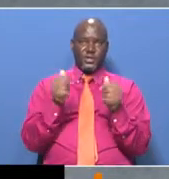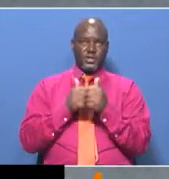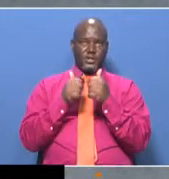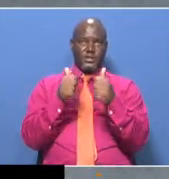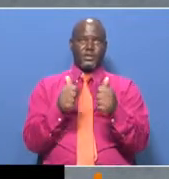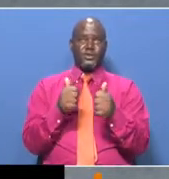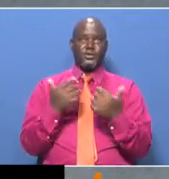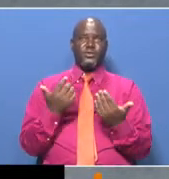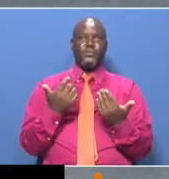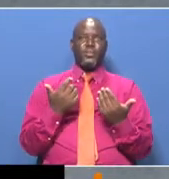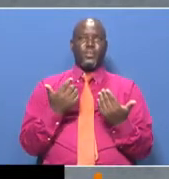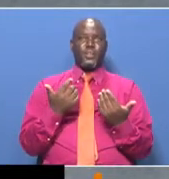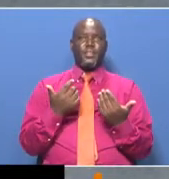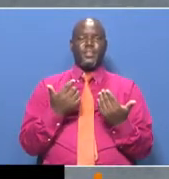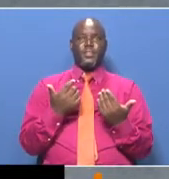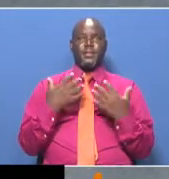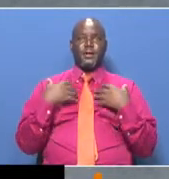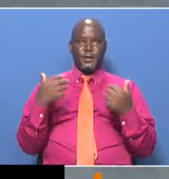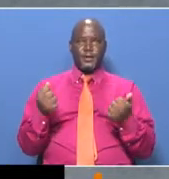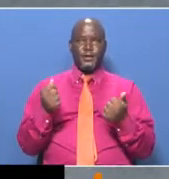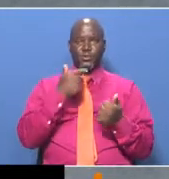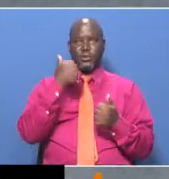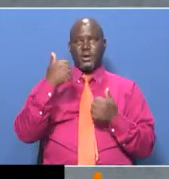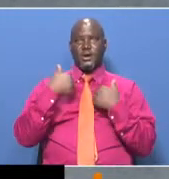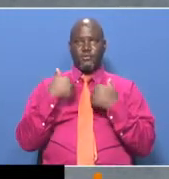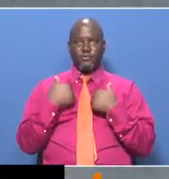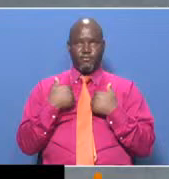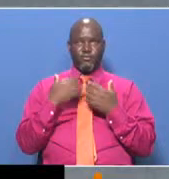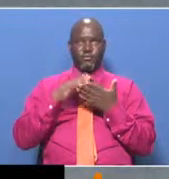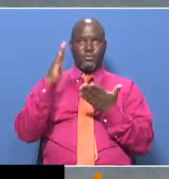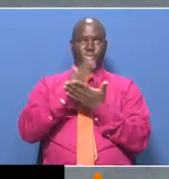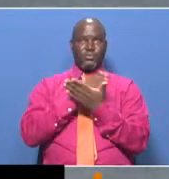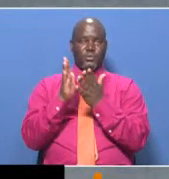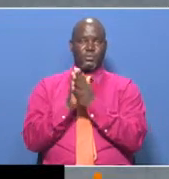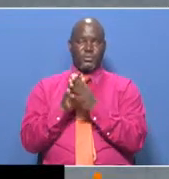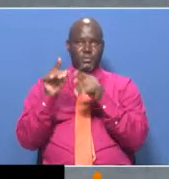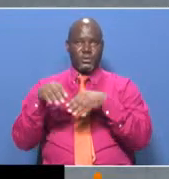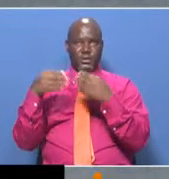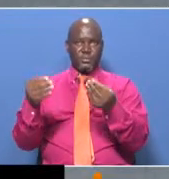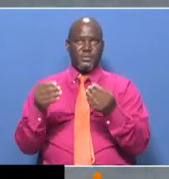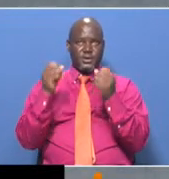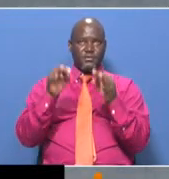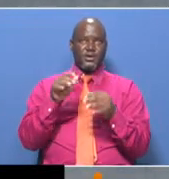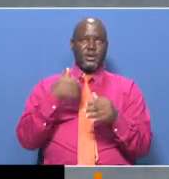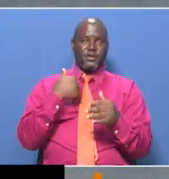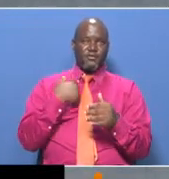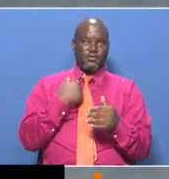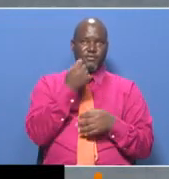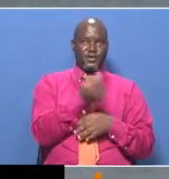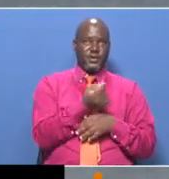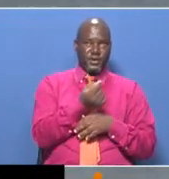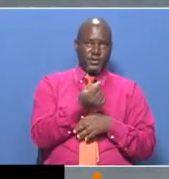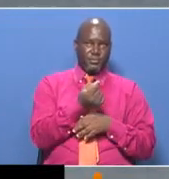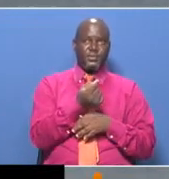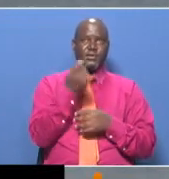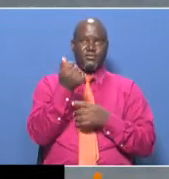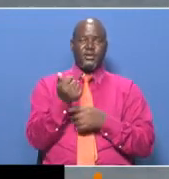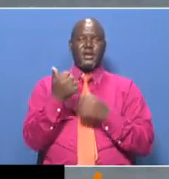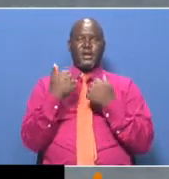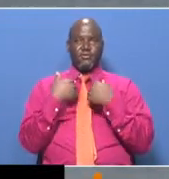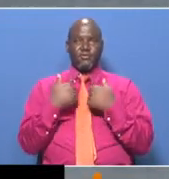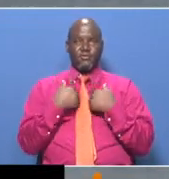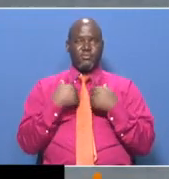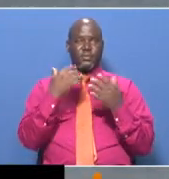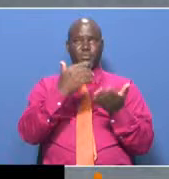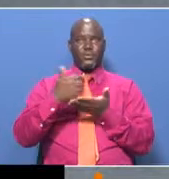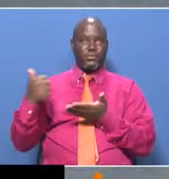disciples, he who has more shall be added unto him. He who has little, the little that he has will